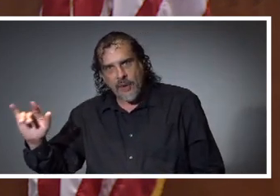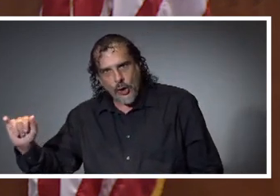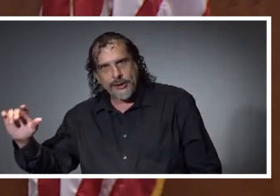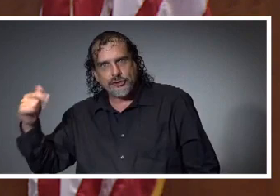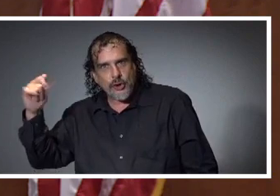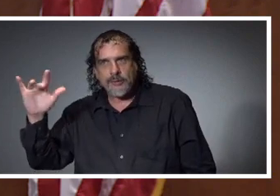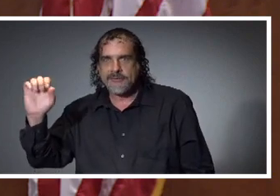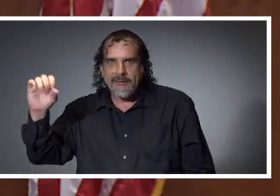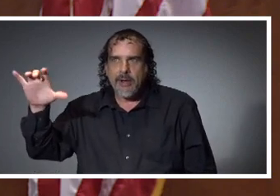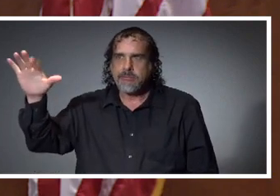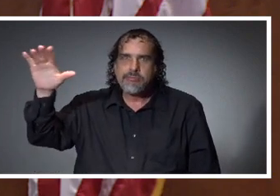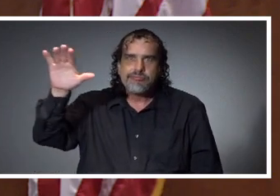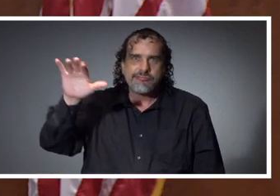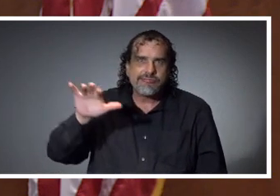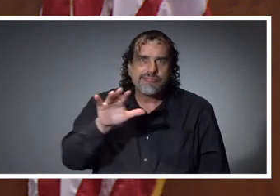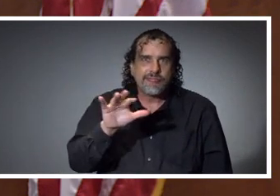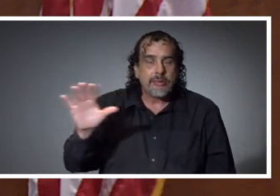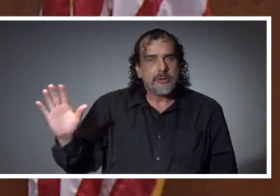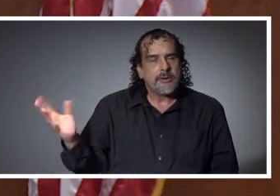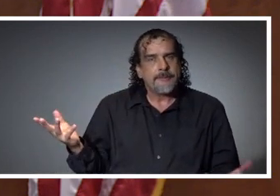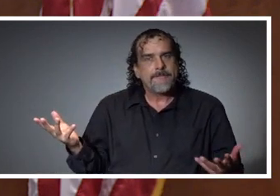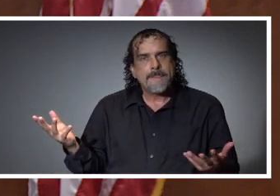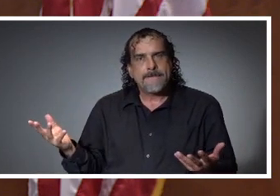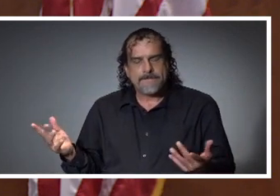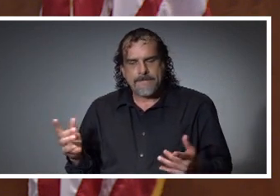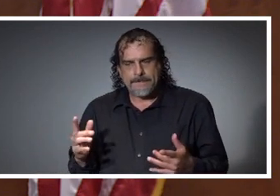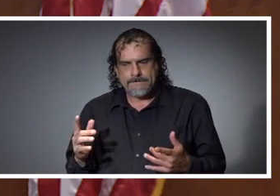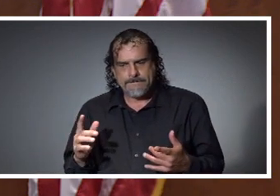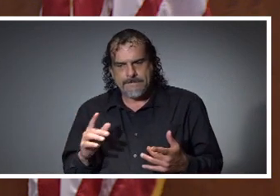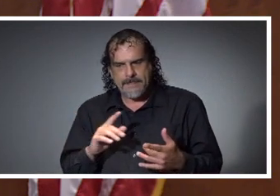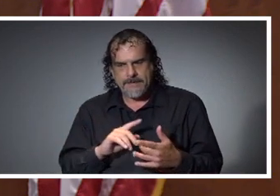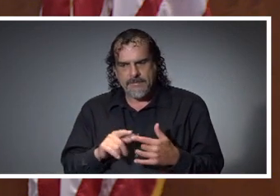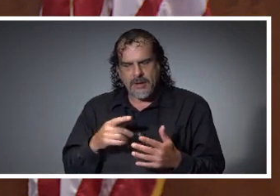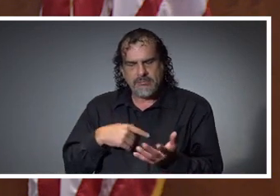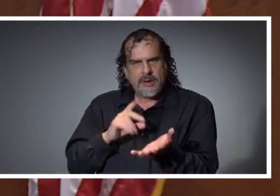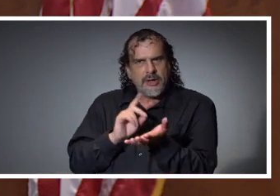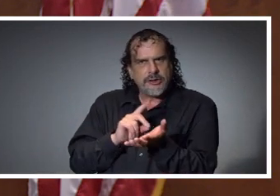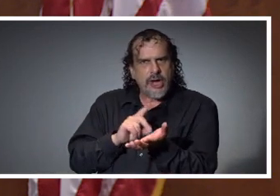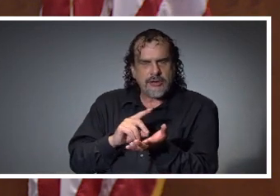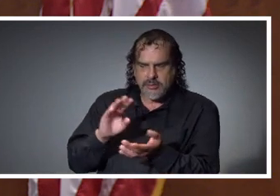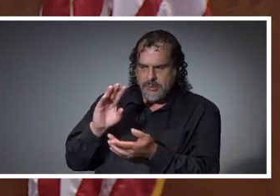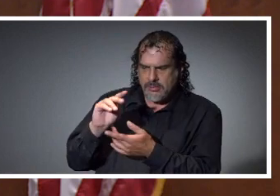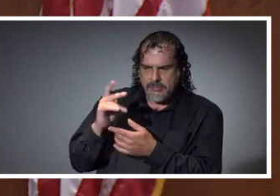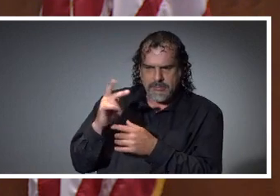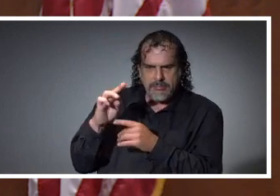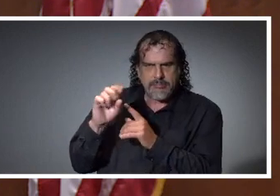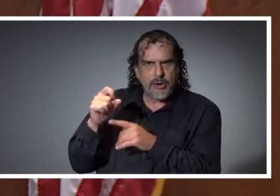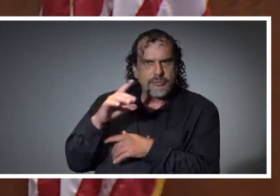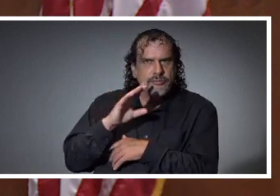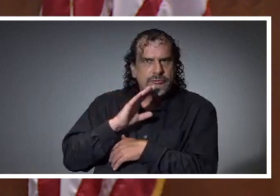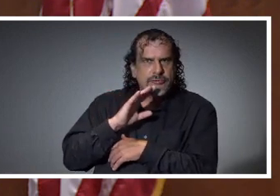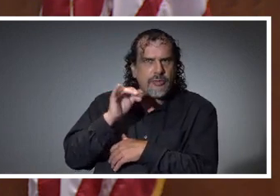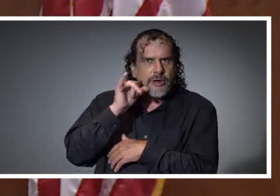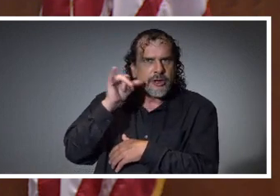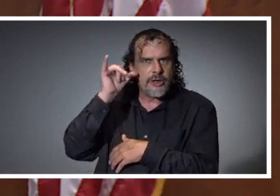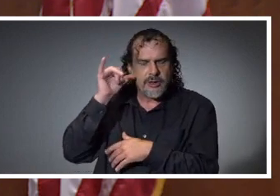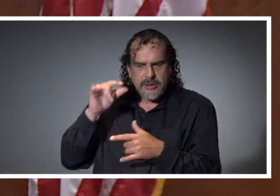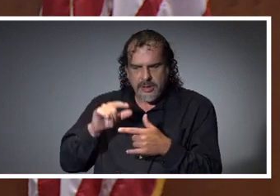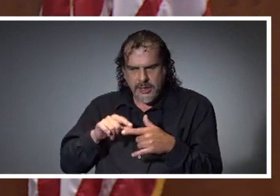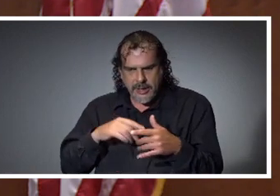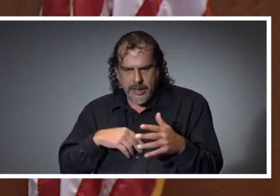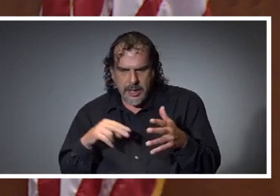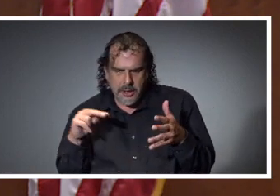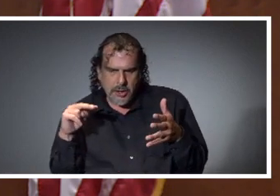Georgia, South Carolina. But now, in hearing Dr. Burke's talk yesterday and just literally spending a few minutes looking at the